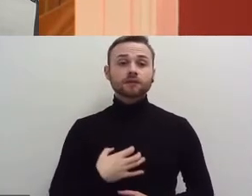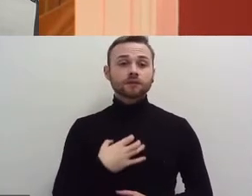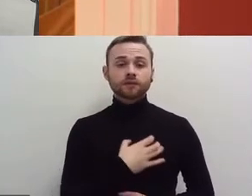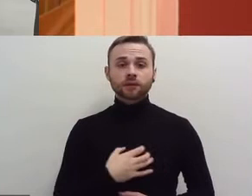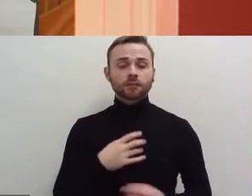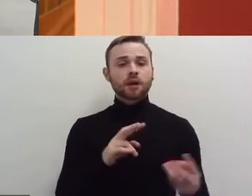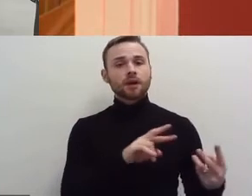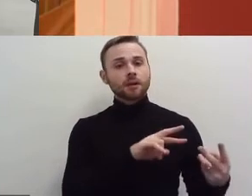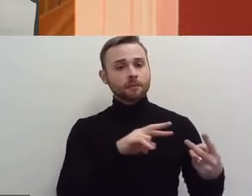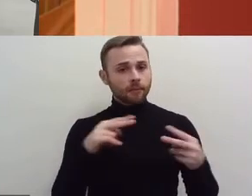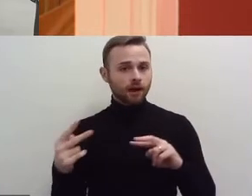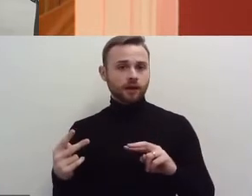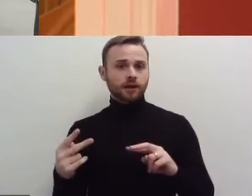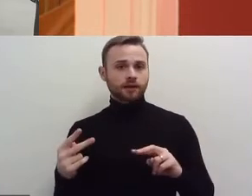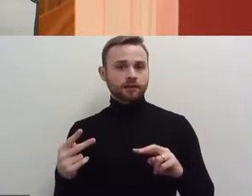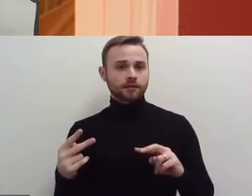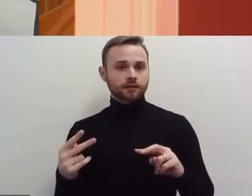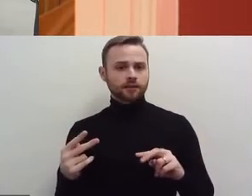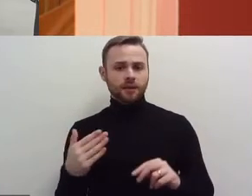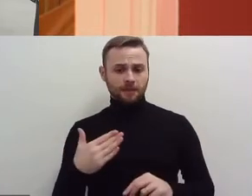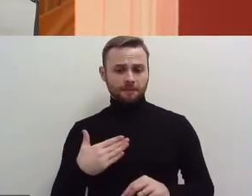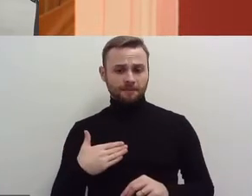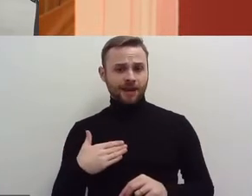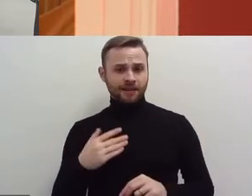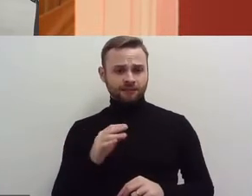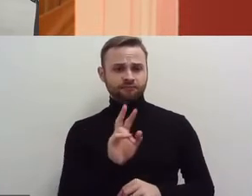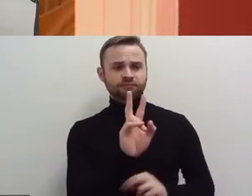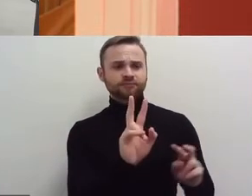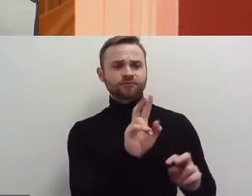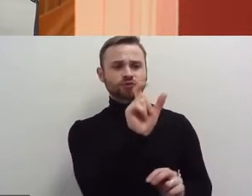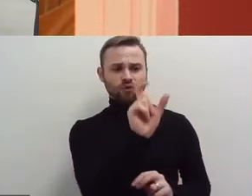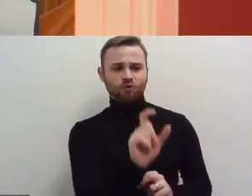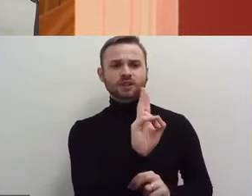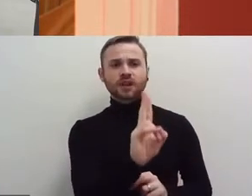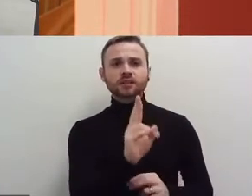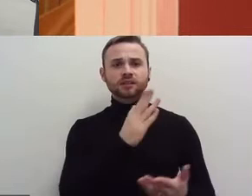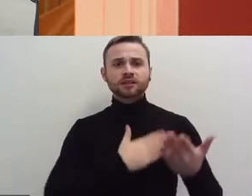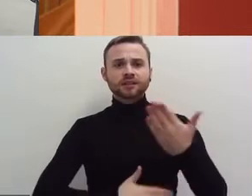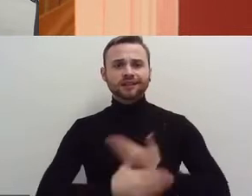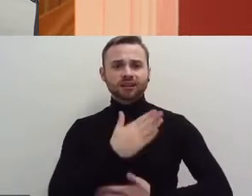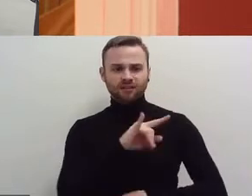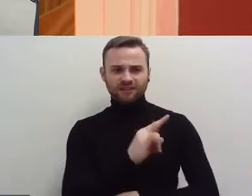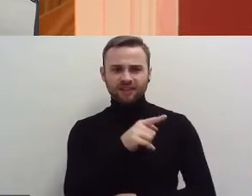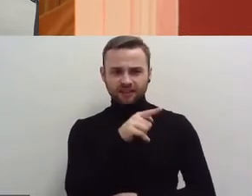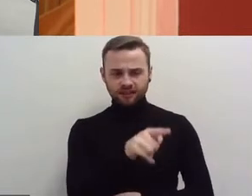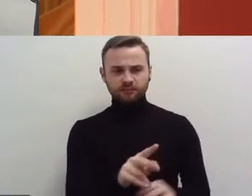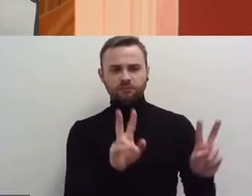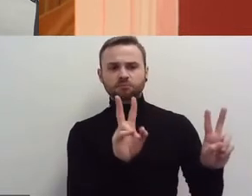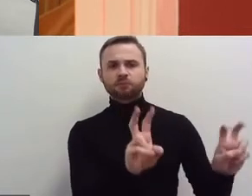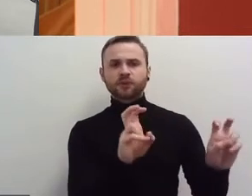say, because when they're being treated like minority,